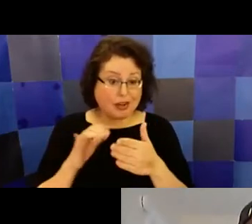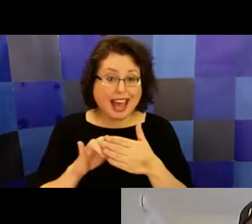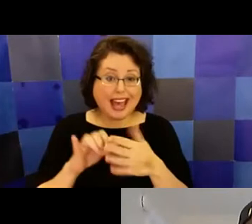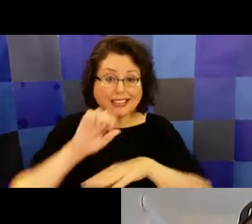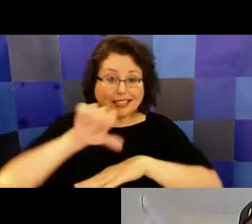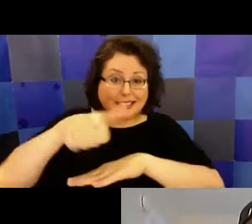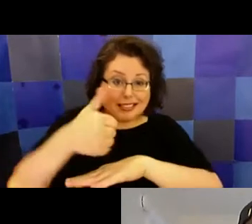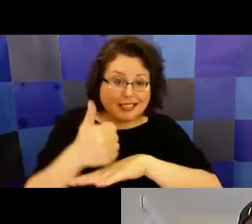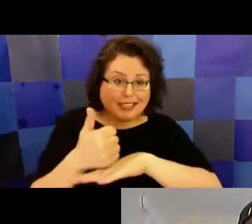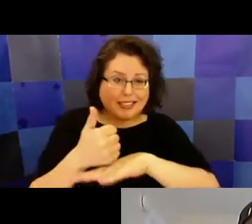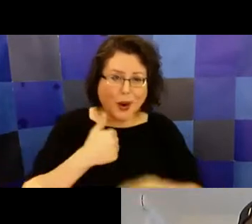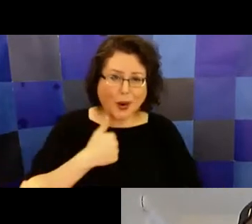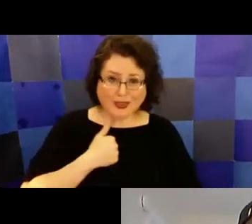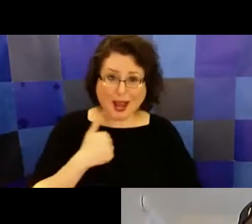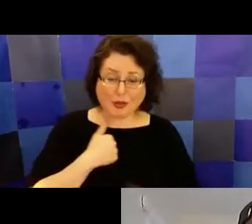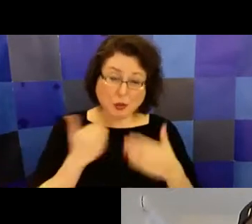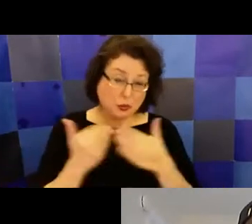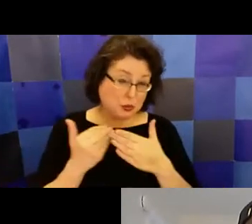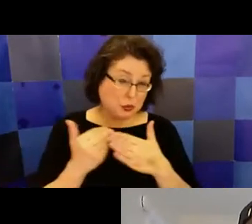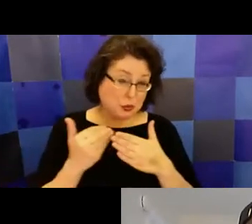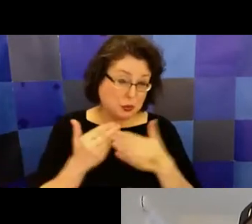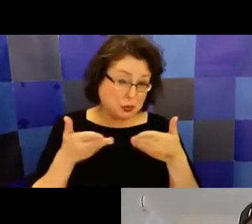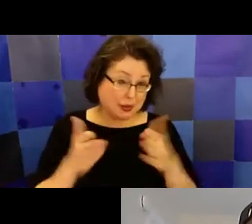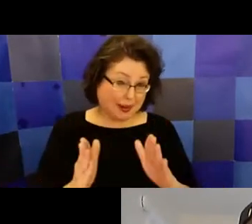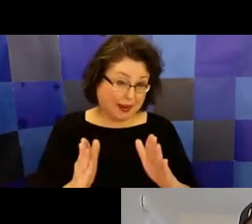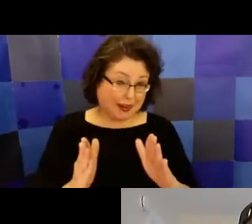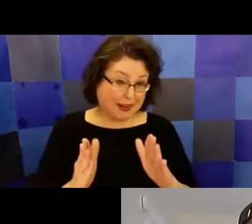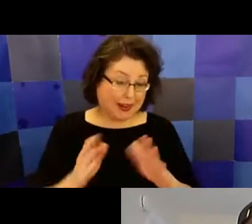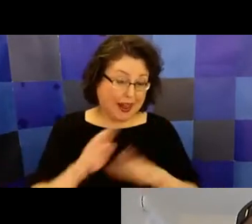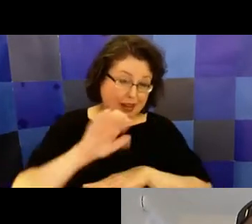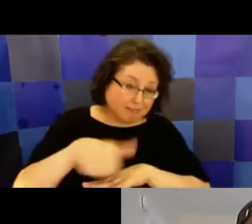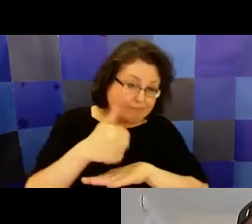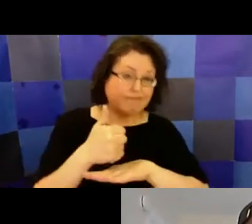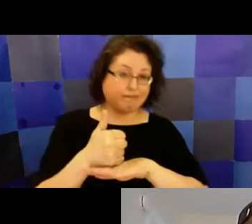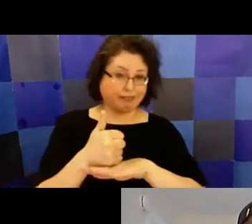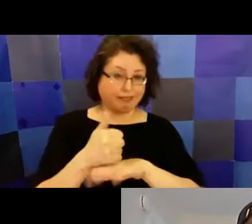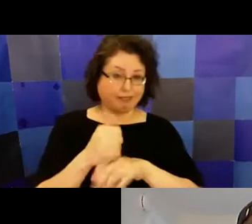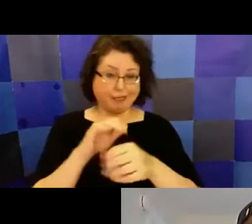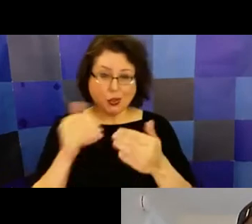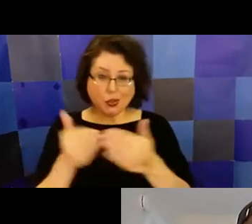reconstructing ourselves and reconstructing oppressed people,